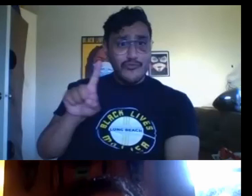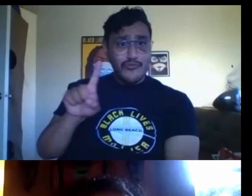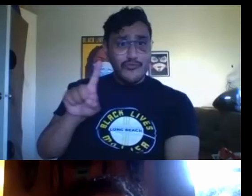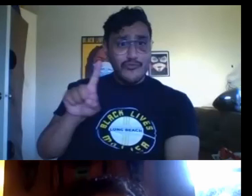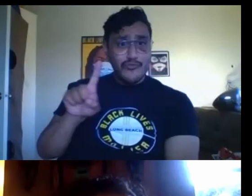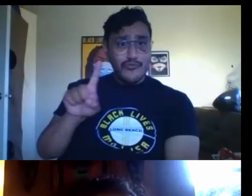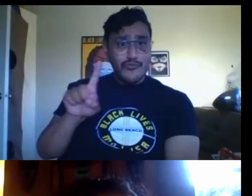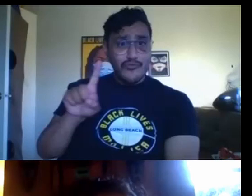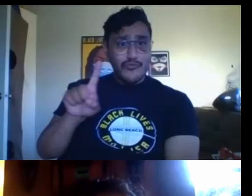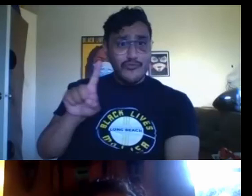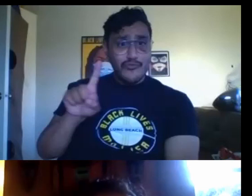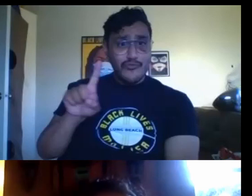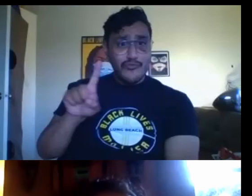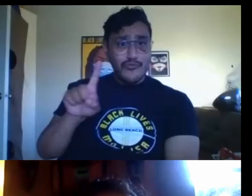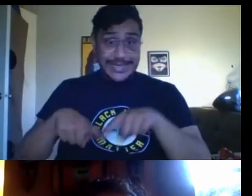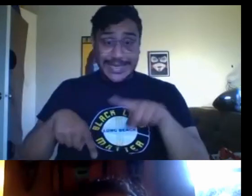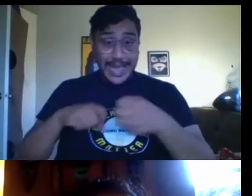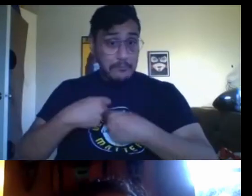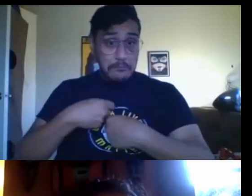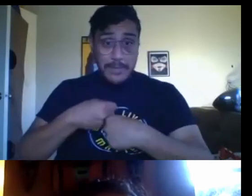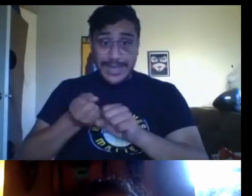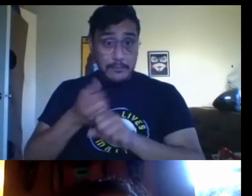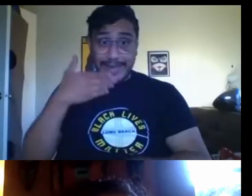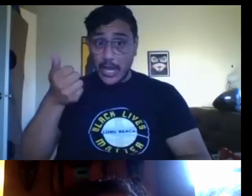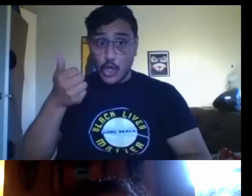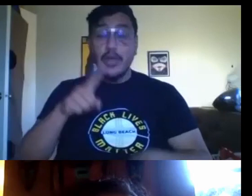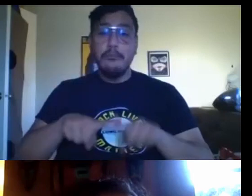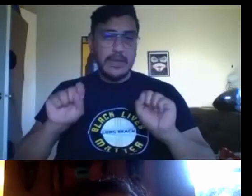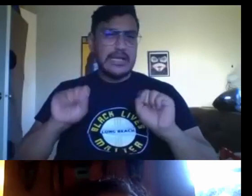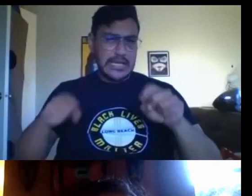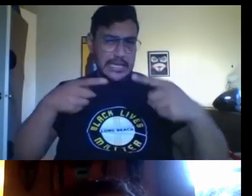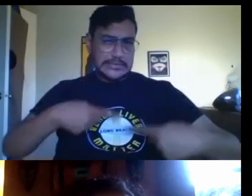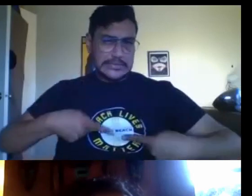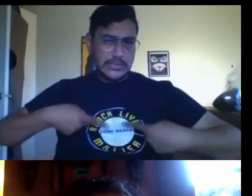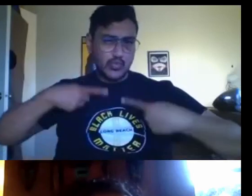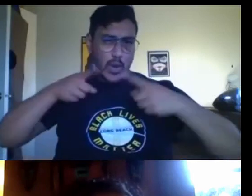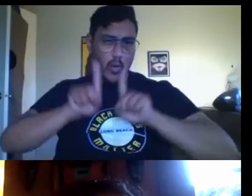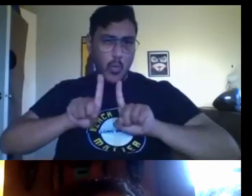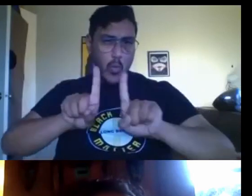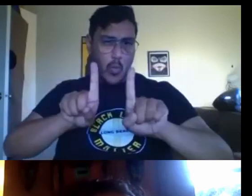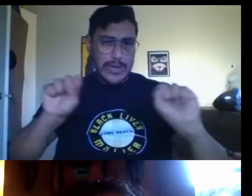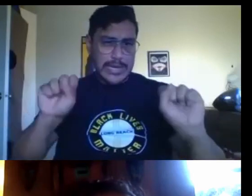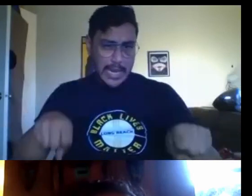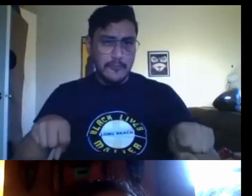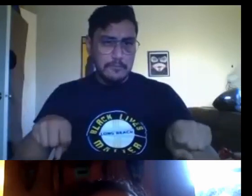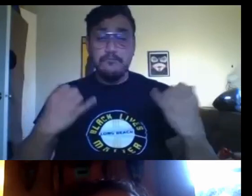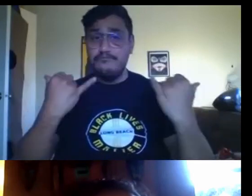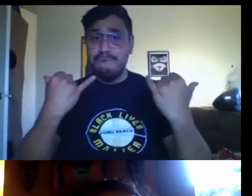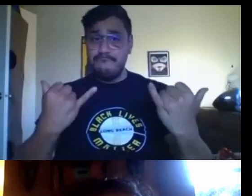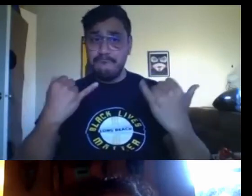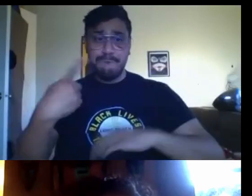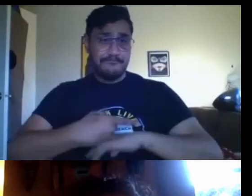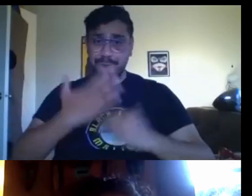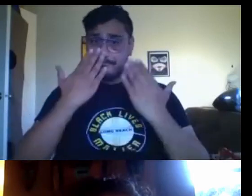struggle alongside you. And we're grateful that you're here with us today. So if you